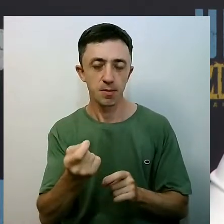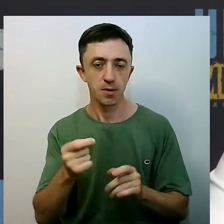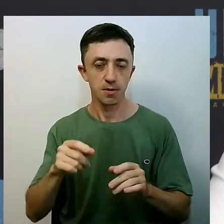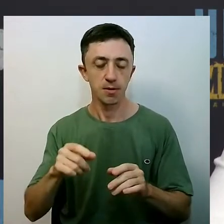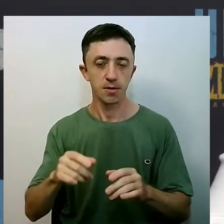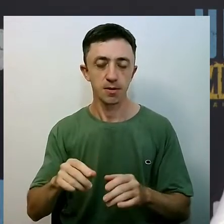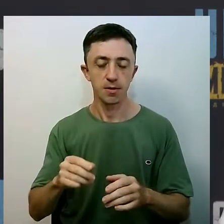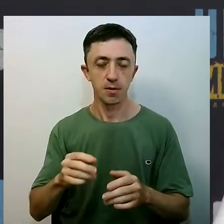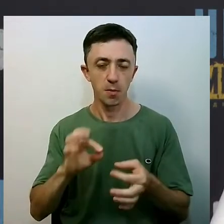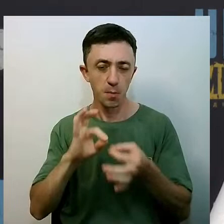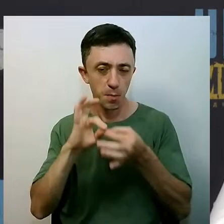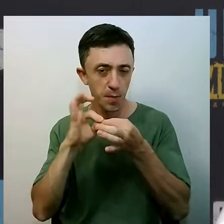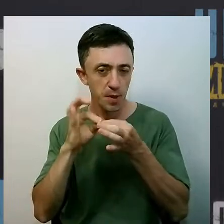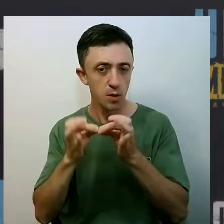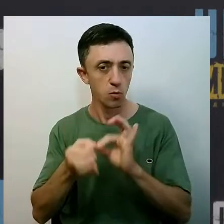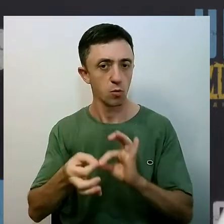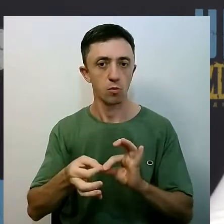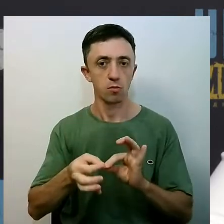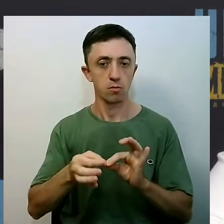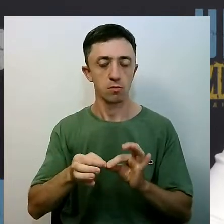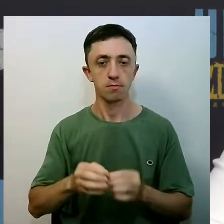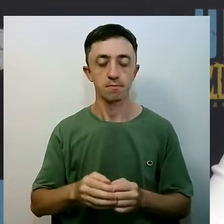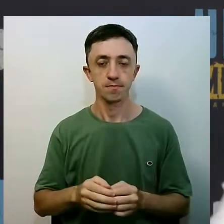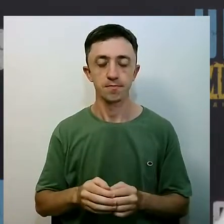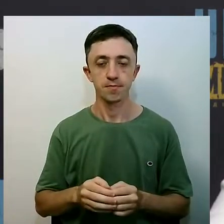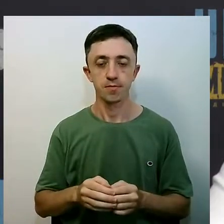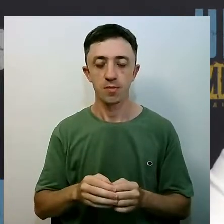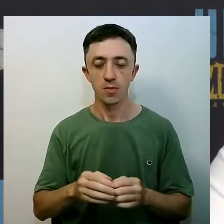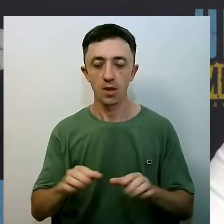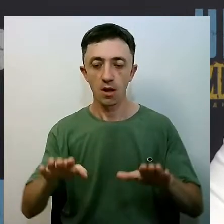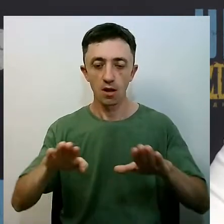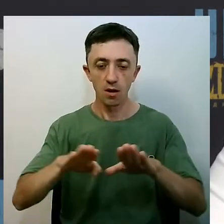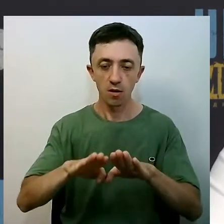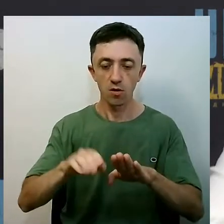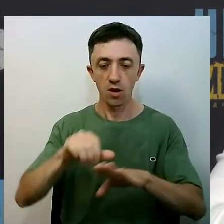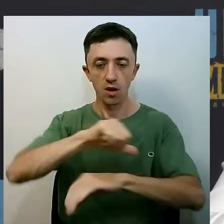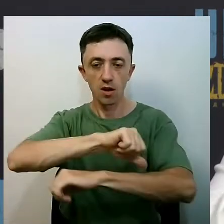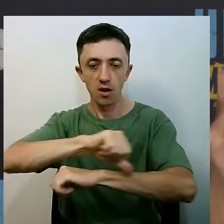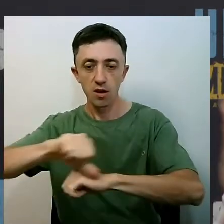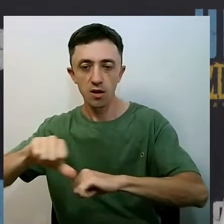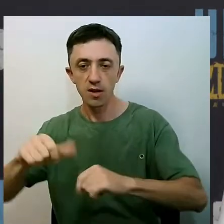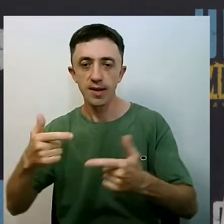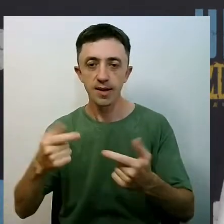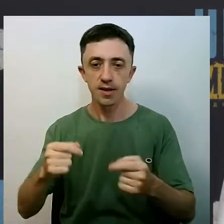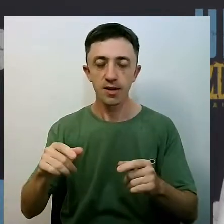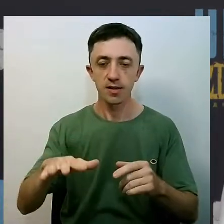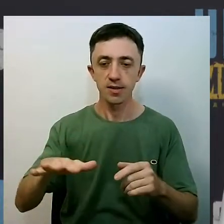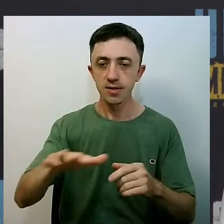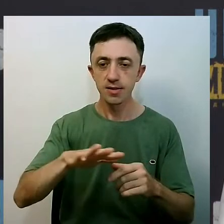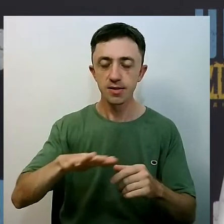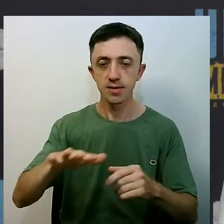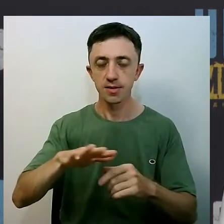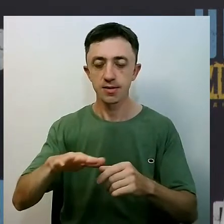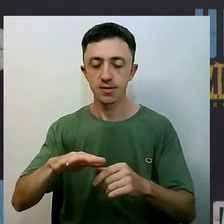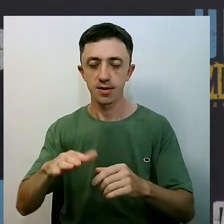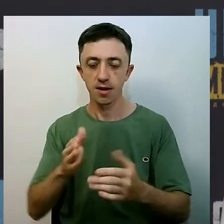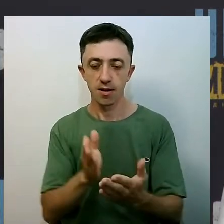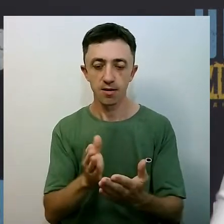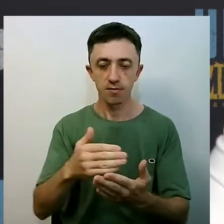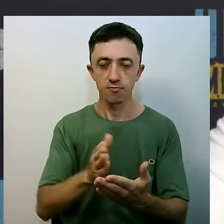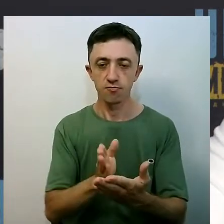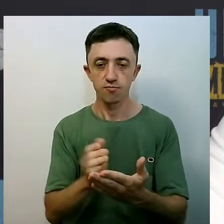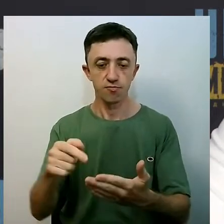this provides a lot of details. We can see the borders between different land